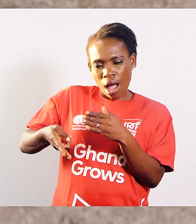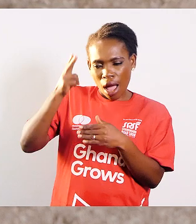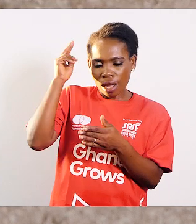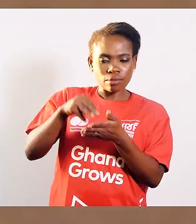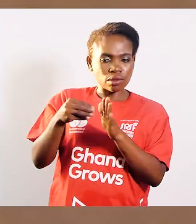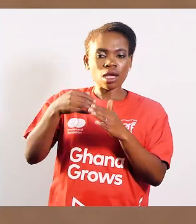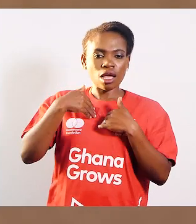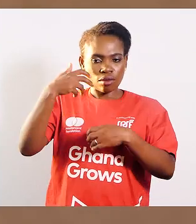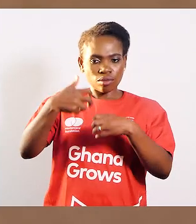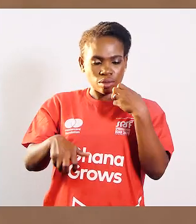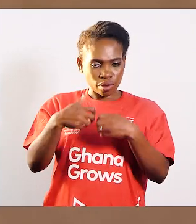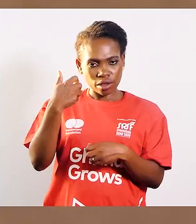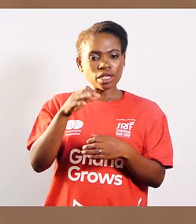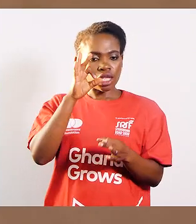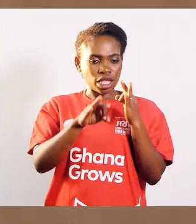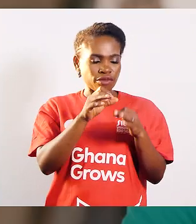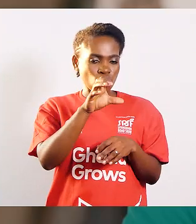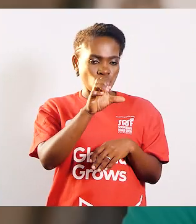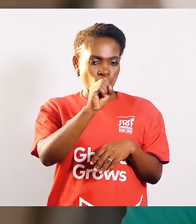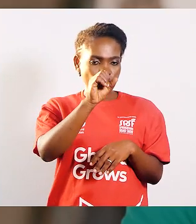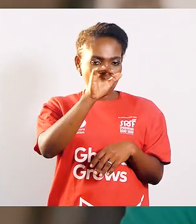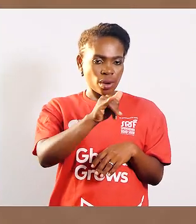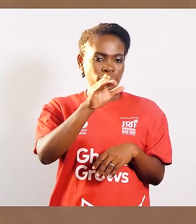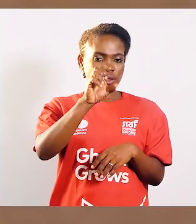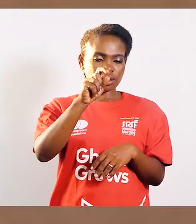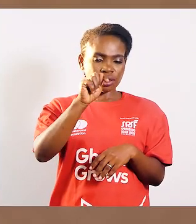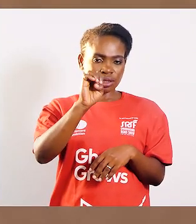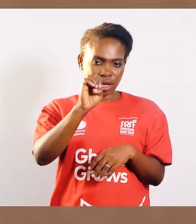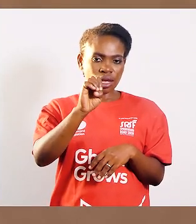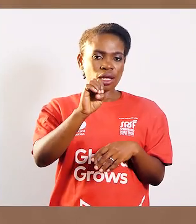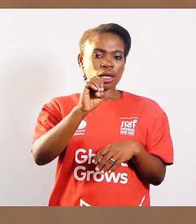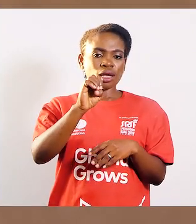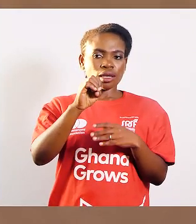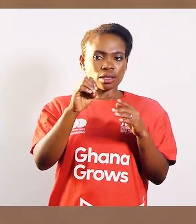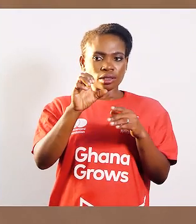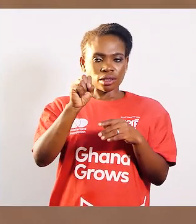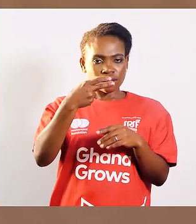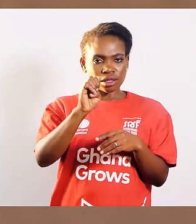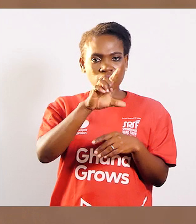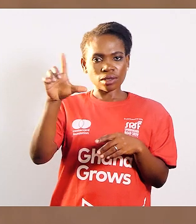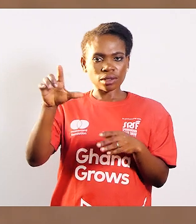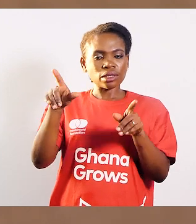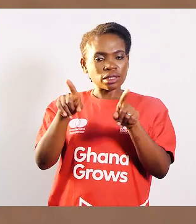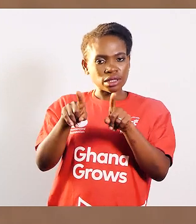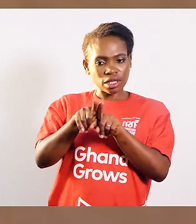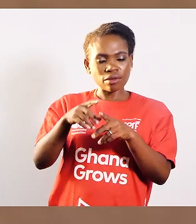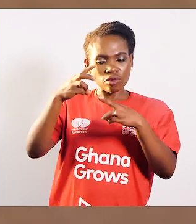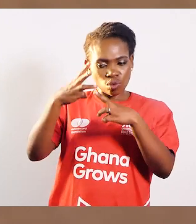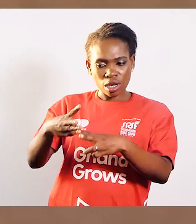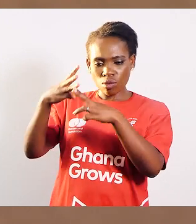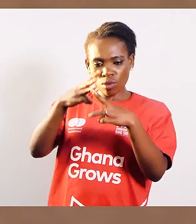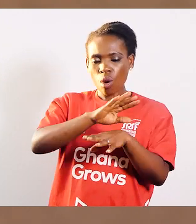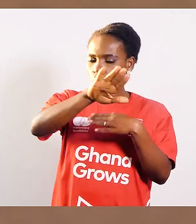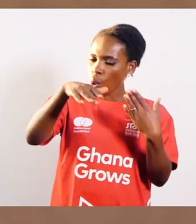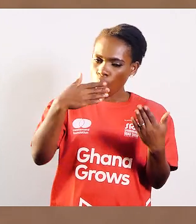in excess, there are some problems that you are likely to face. Oh, okay. So we have to weigh everything. Okay. So after weighing it,